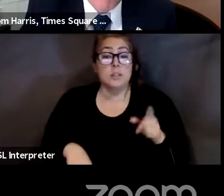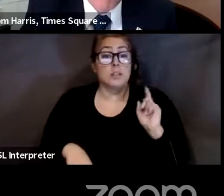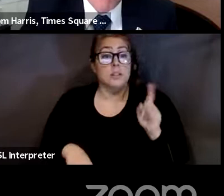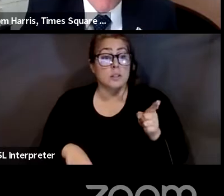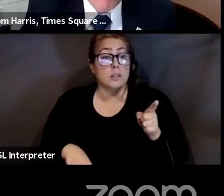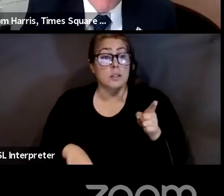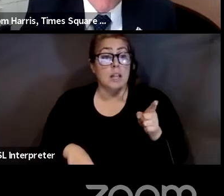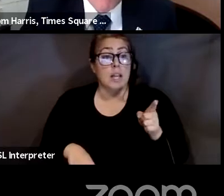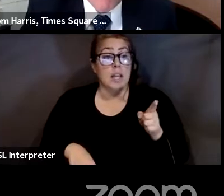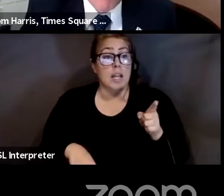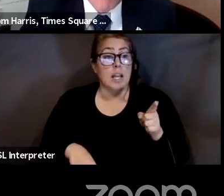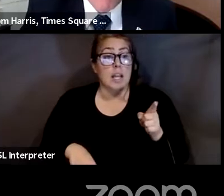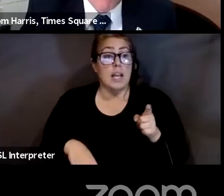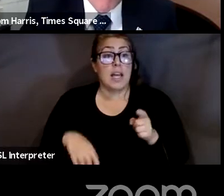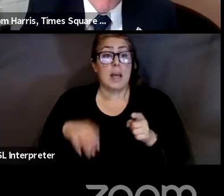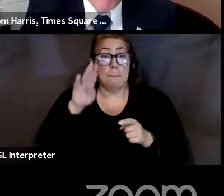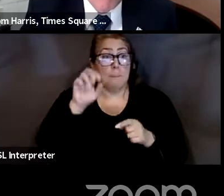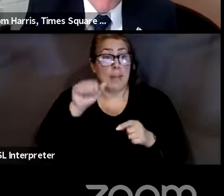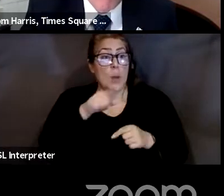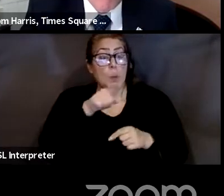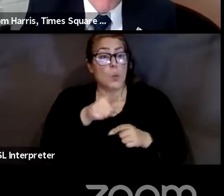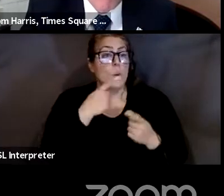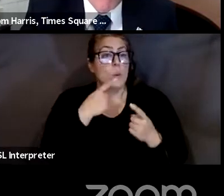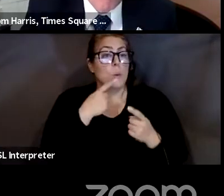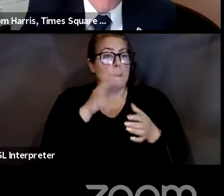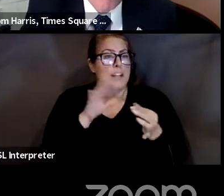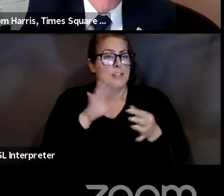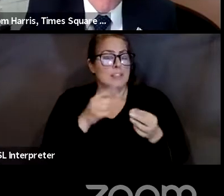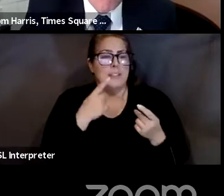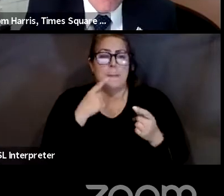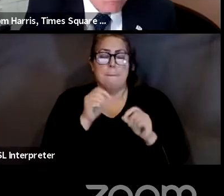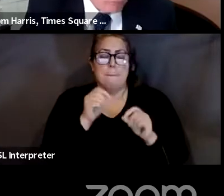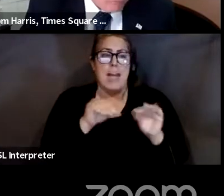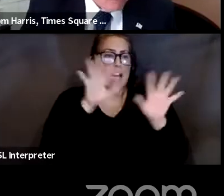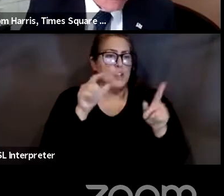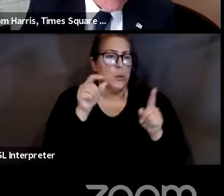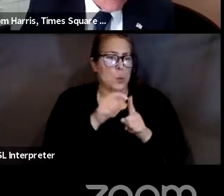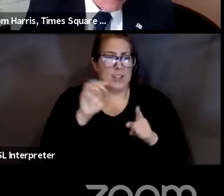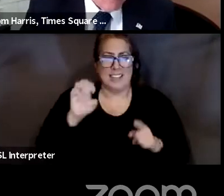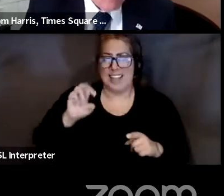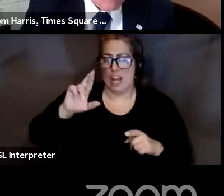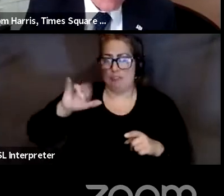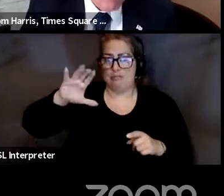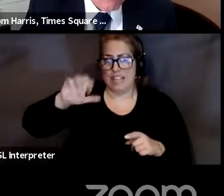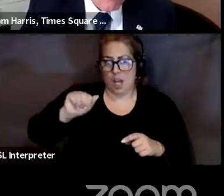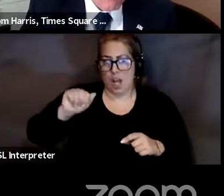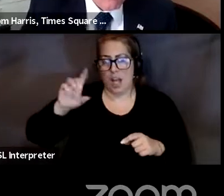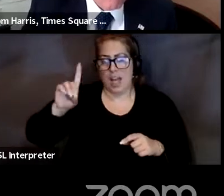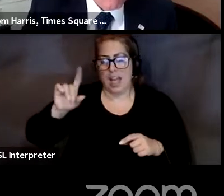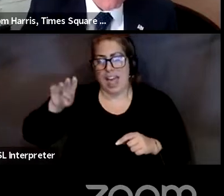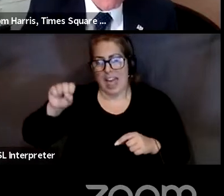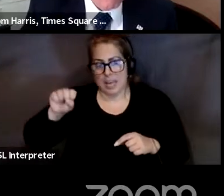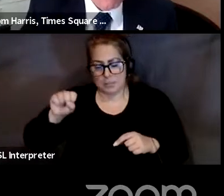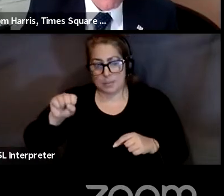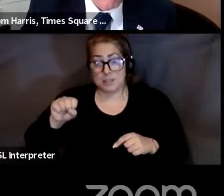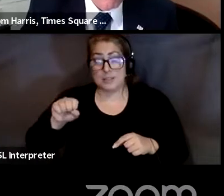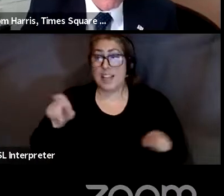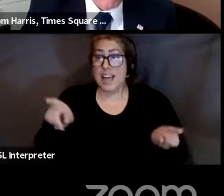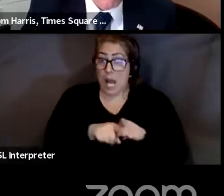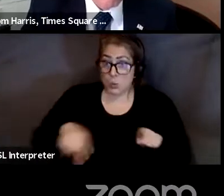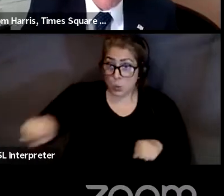word, Eric Adams. As we all know, the election is 1 week from